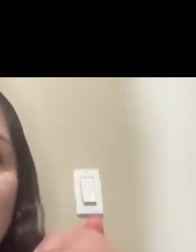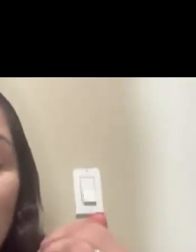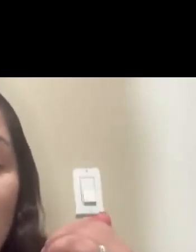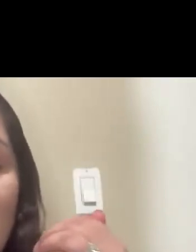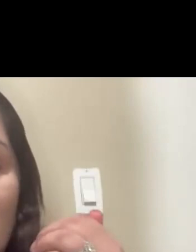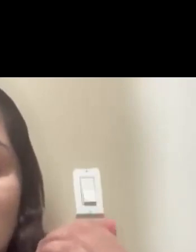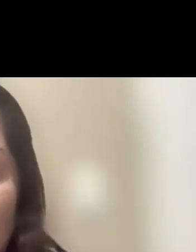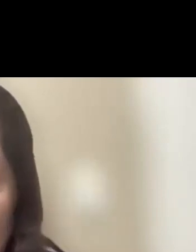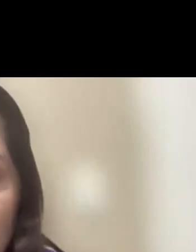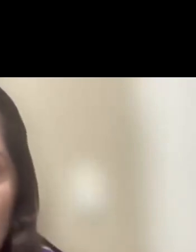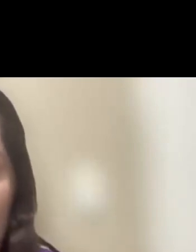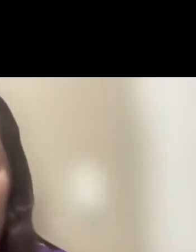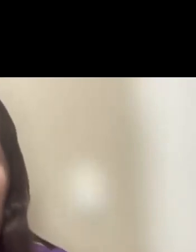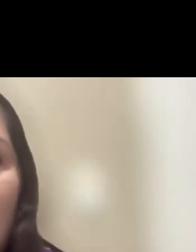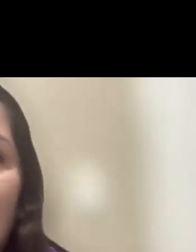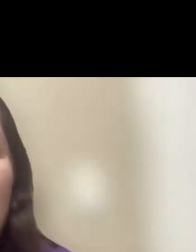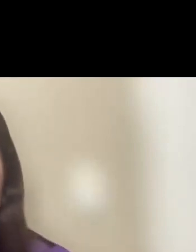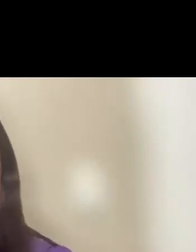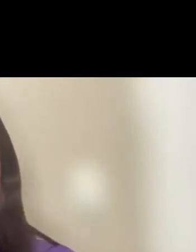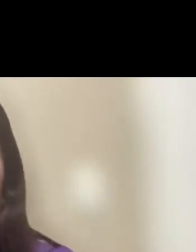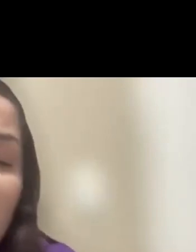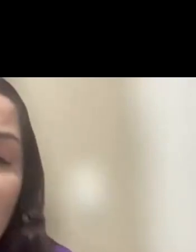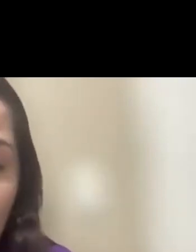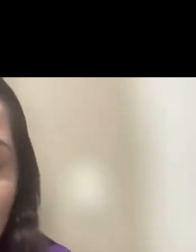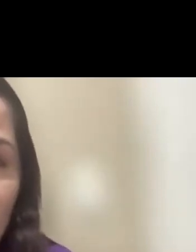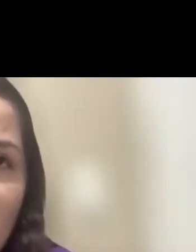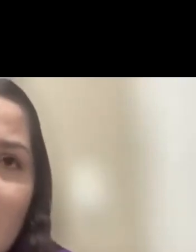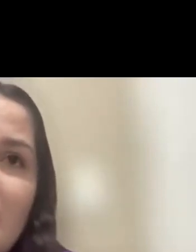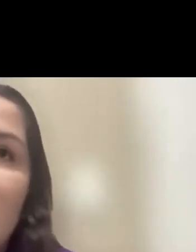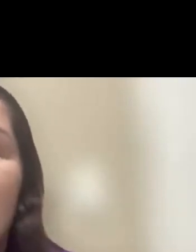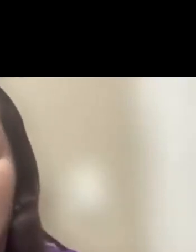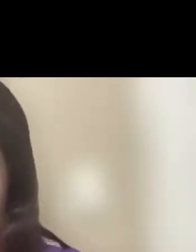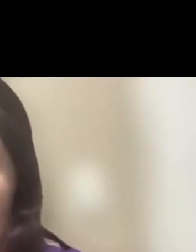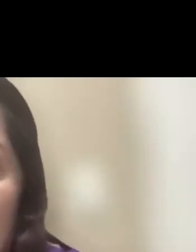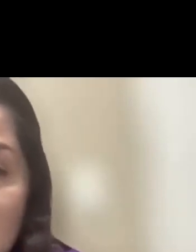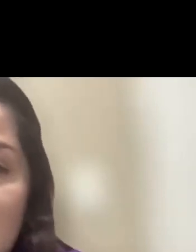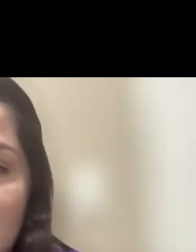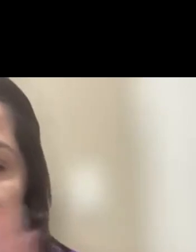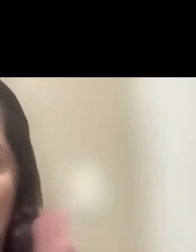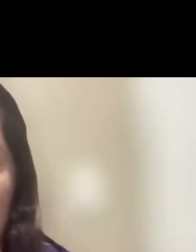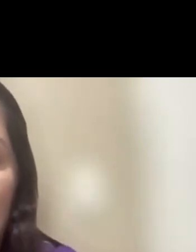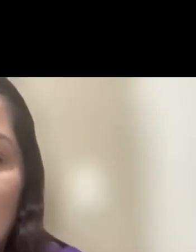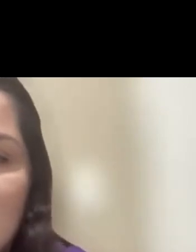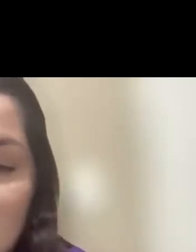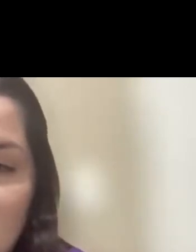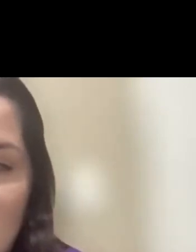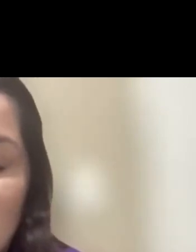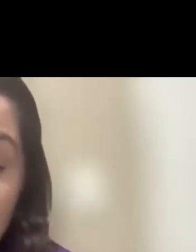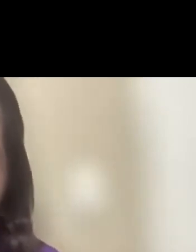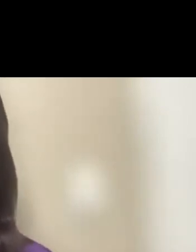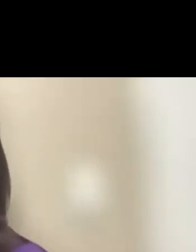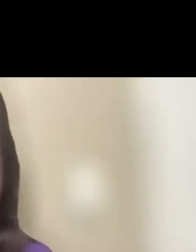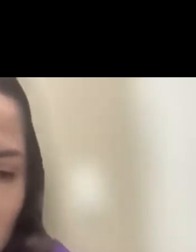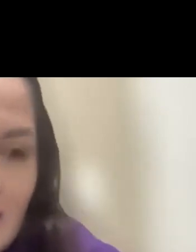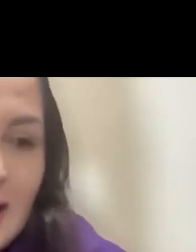and we didn't know if he had taken them or not. It was a moment of a lot of confusion for our family. So I decided to take him to the emergency room